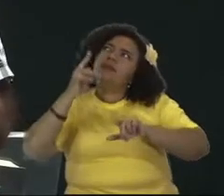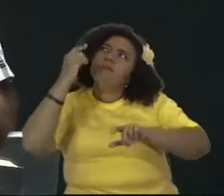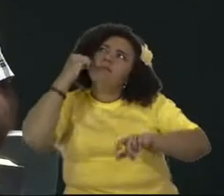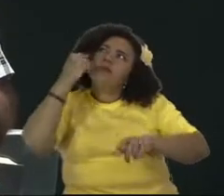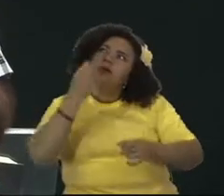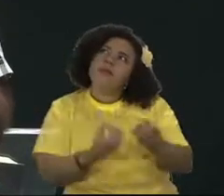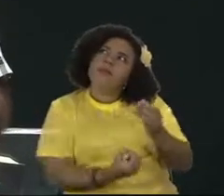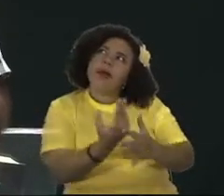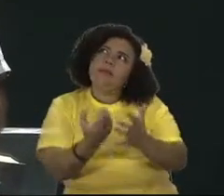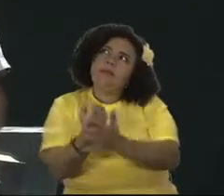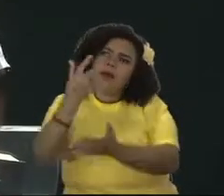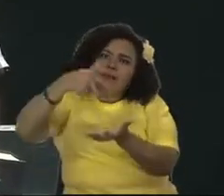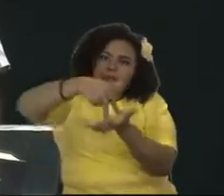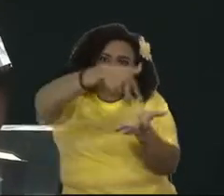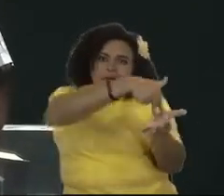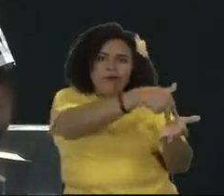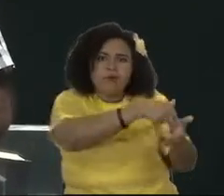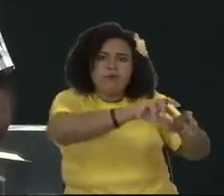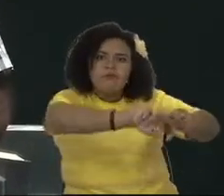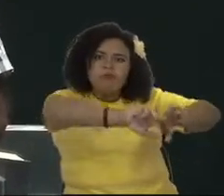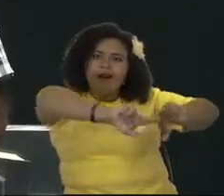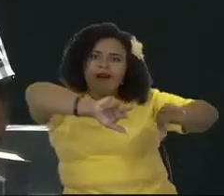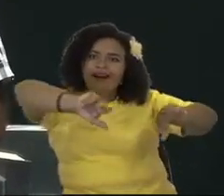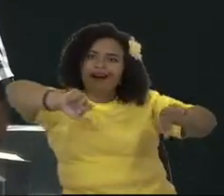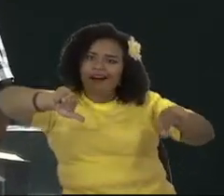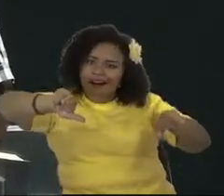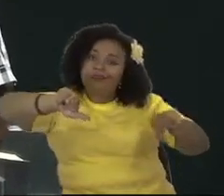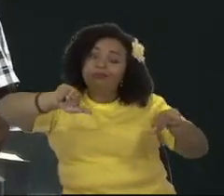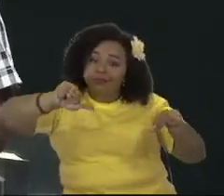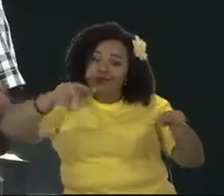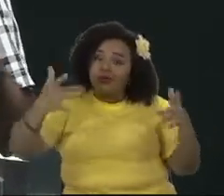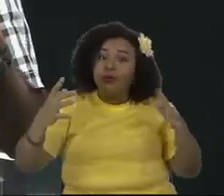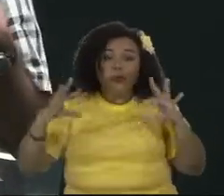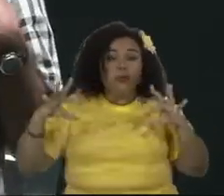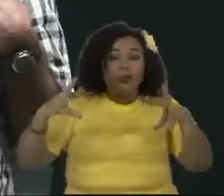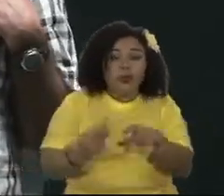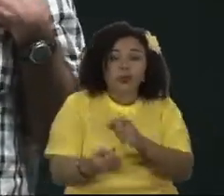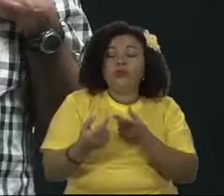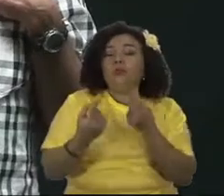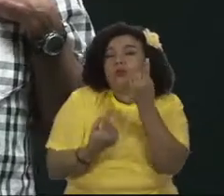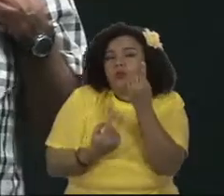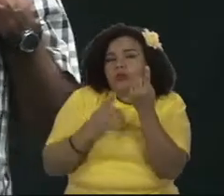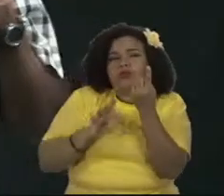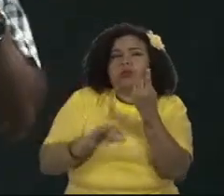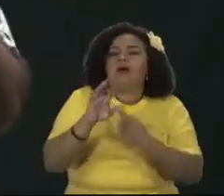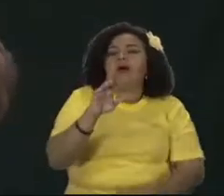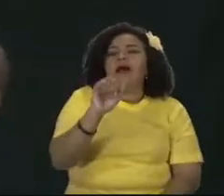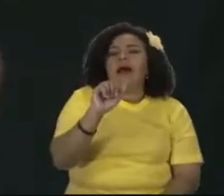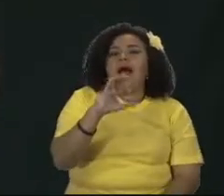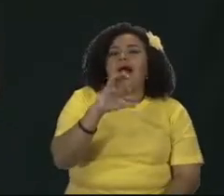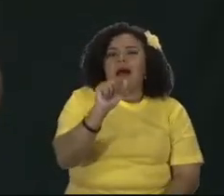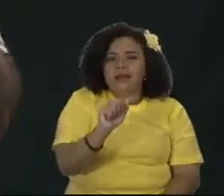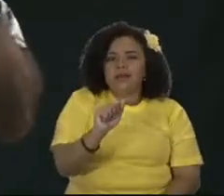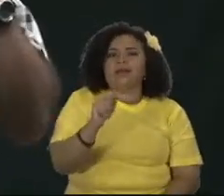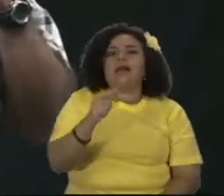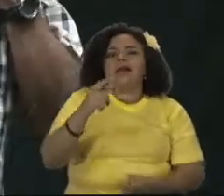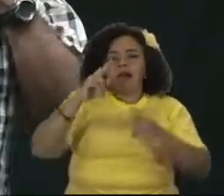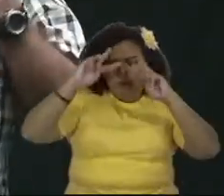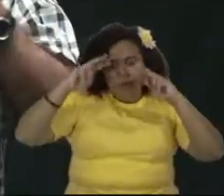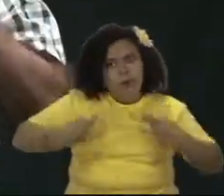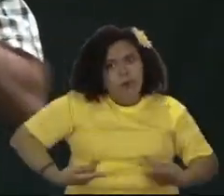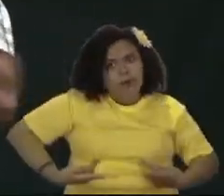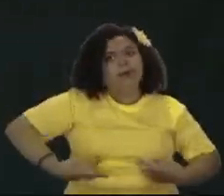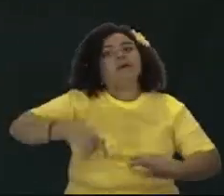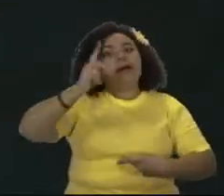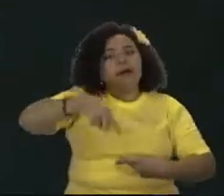blonde, or there is many kinds of people, and God wants that. But we have 99% of our